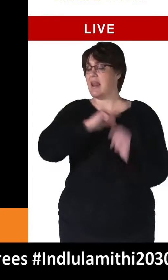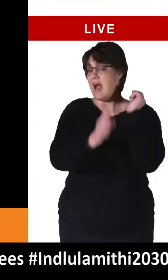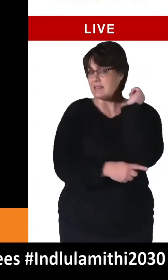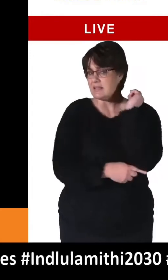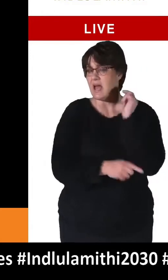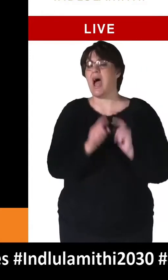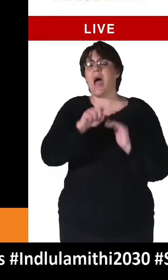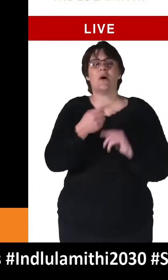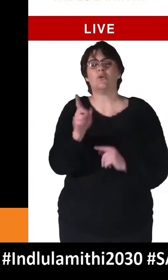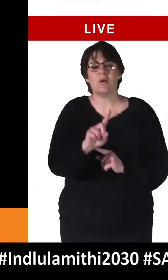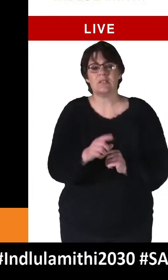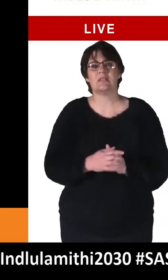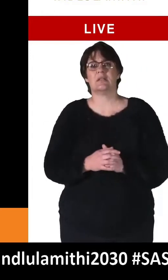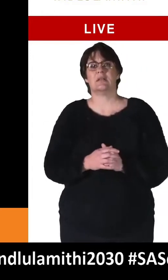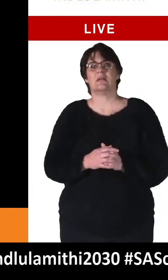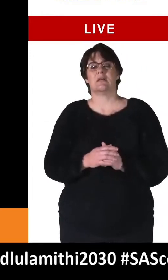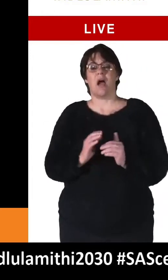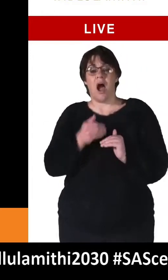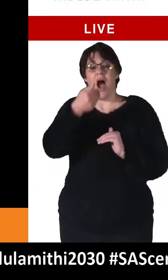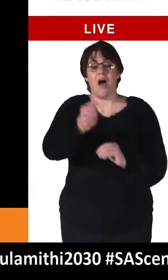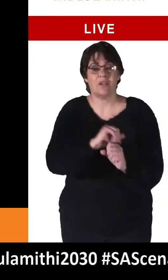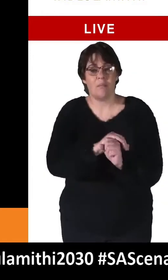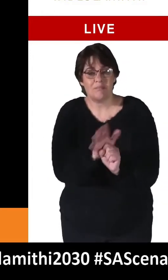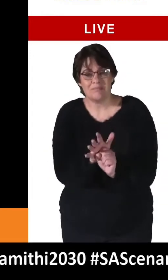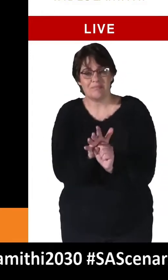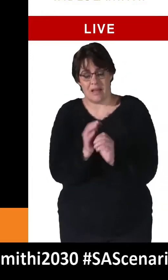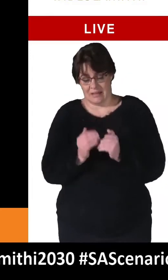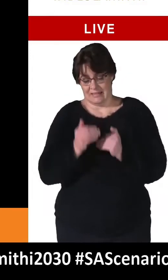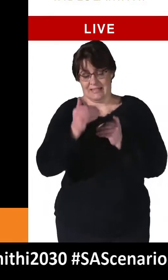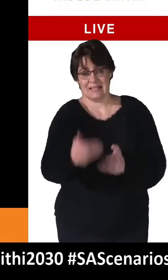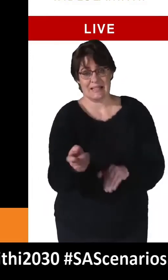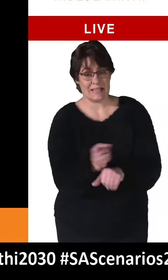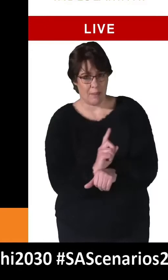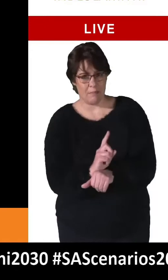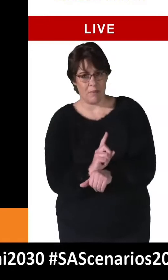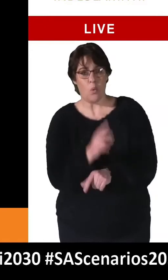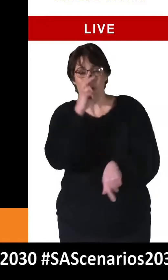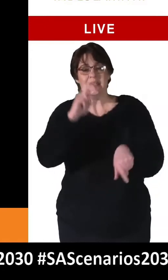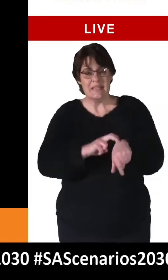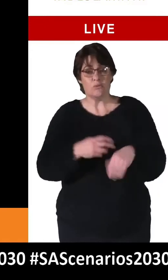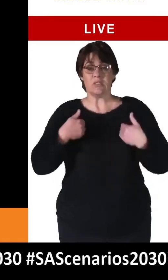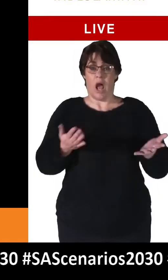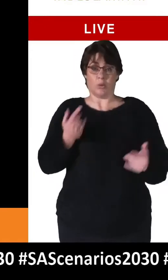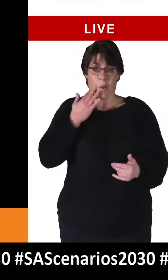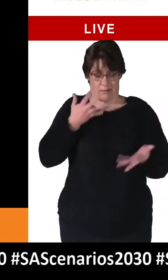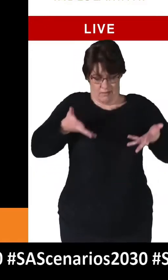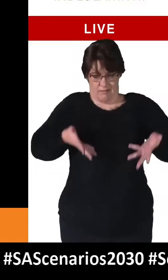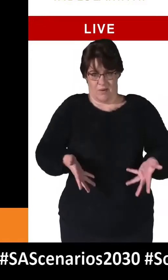it is about a different post-COVID-19 era, we need to start now.